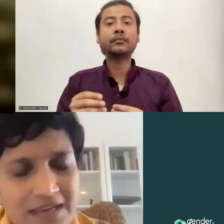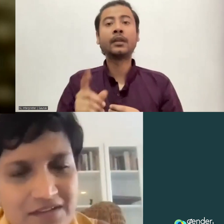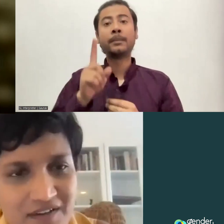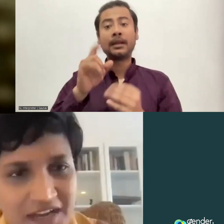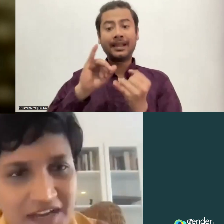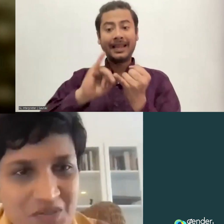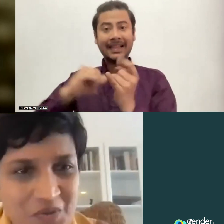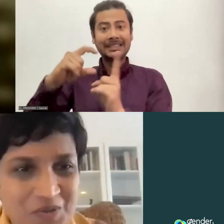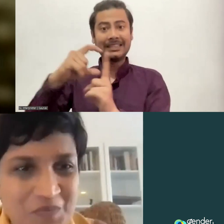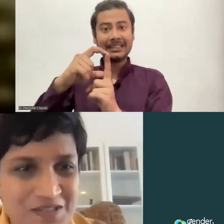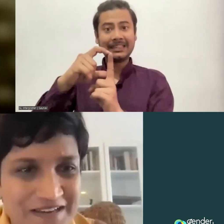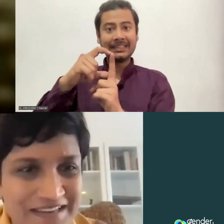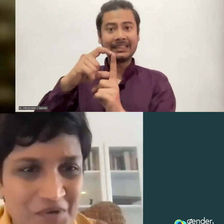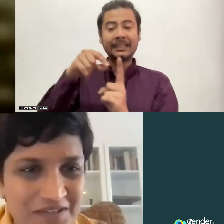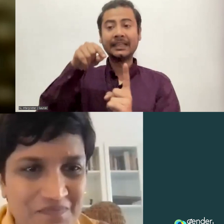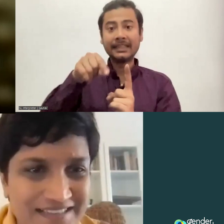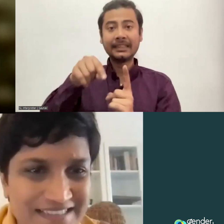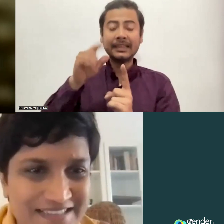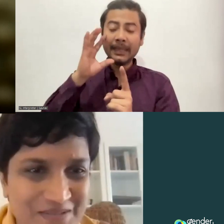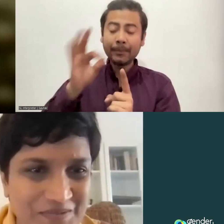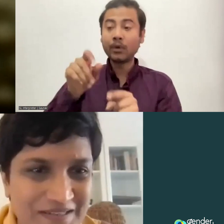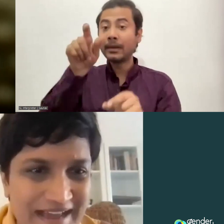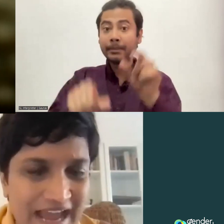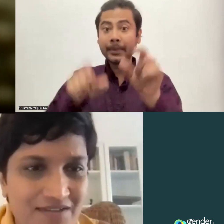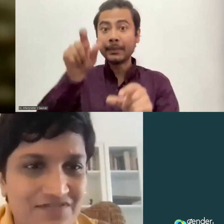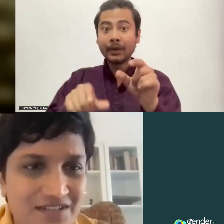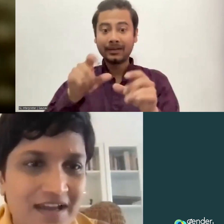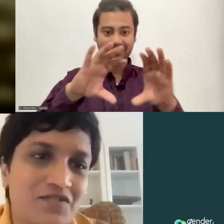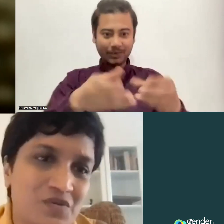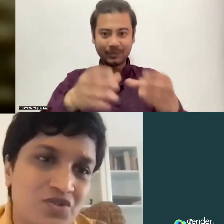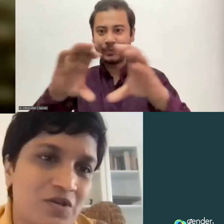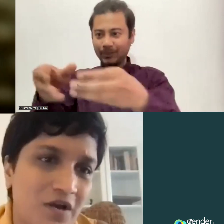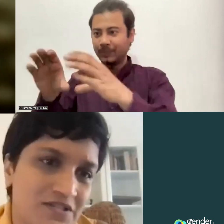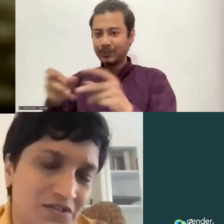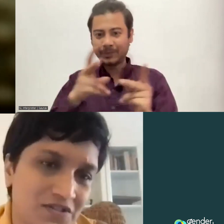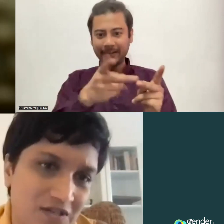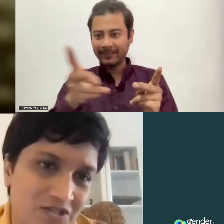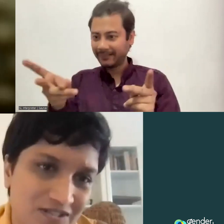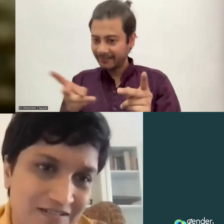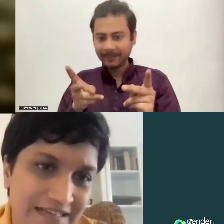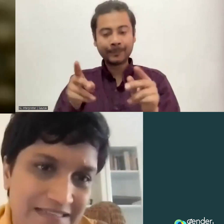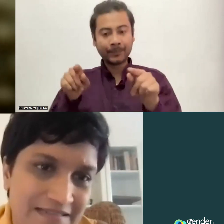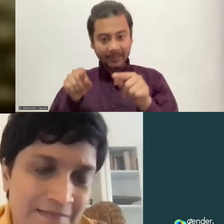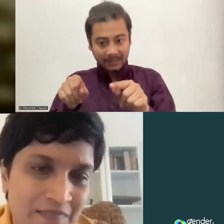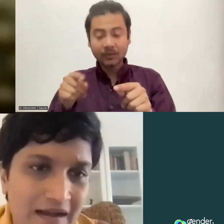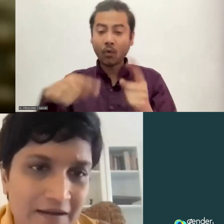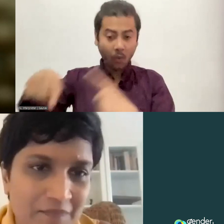maybe redefine once the whole group is ready, what it means to have a different kind of social construct or structure,